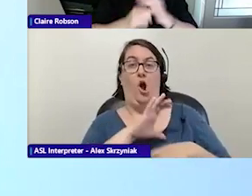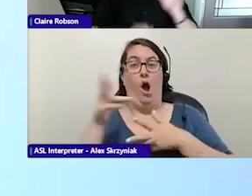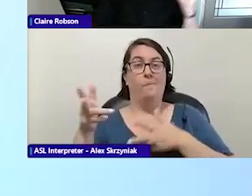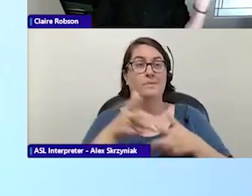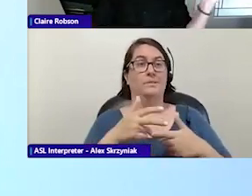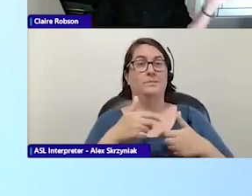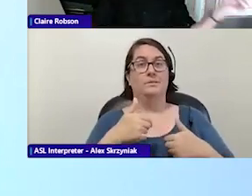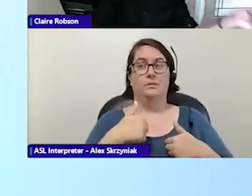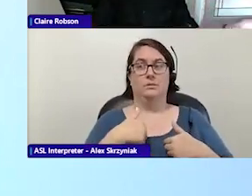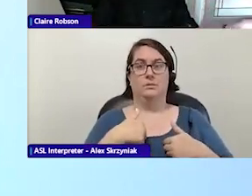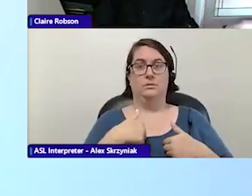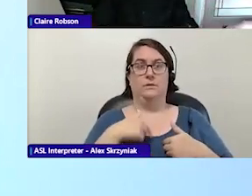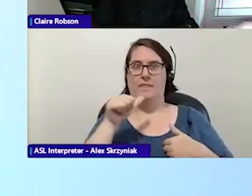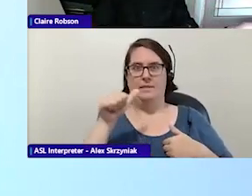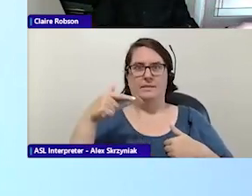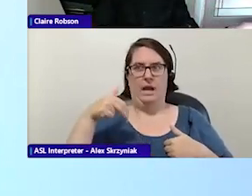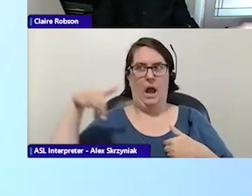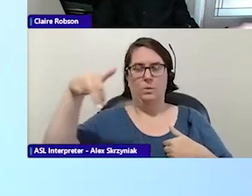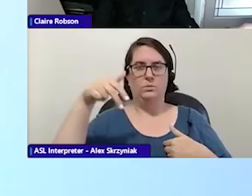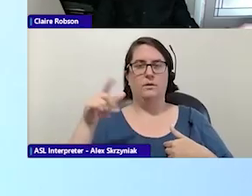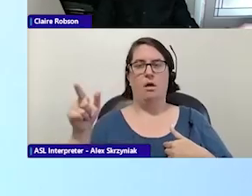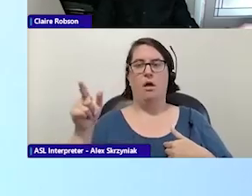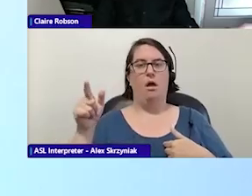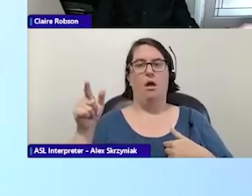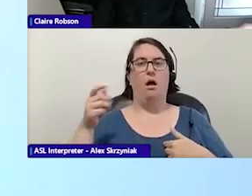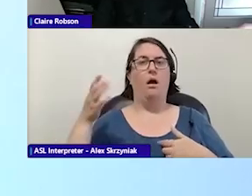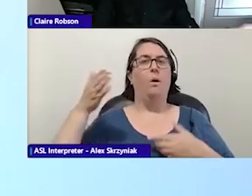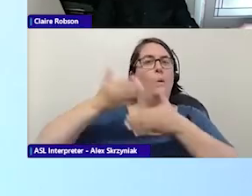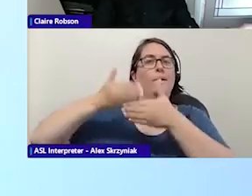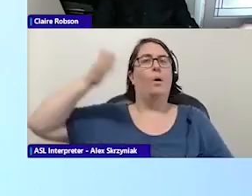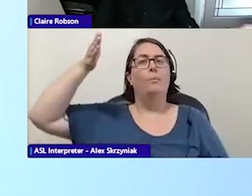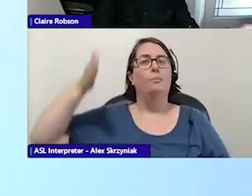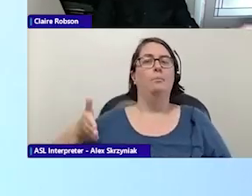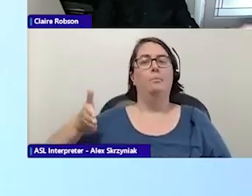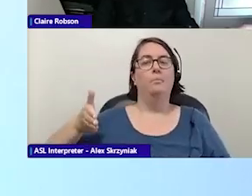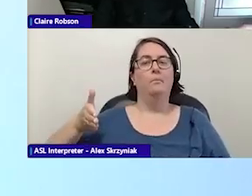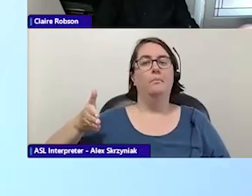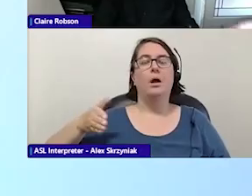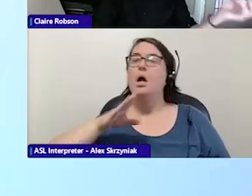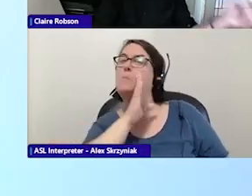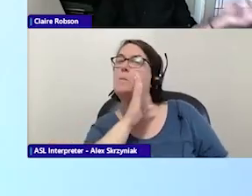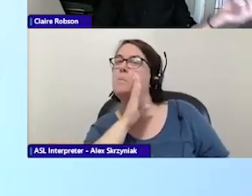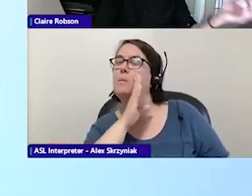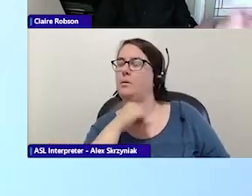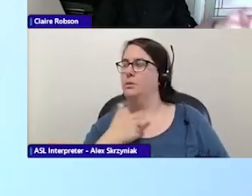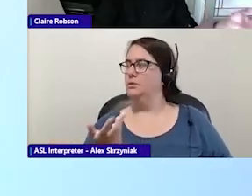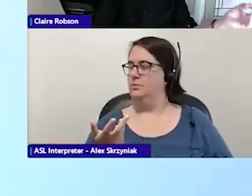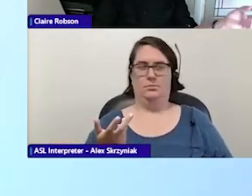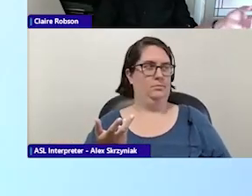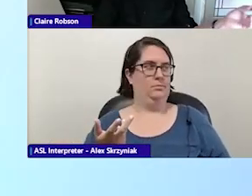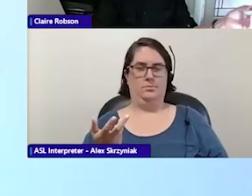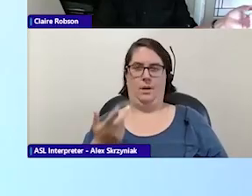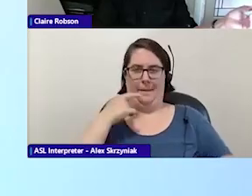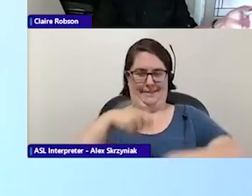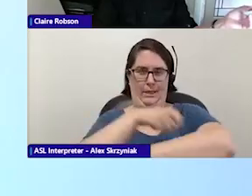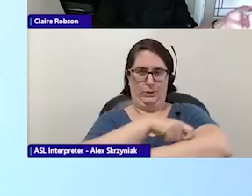out of their car. They just wound their window down and talked to me out of their car window. I could feel